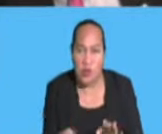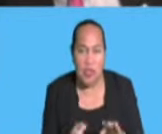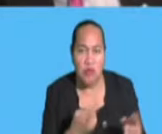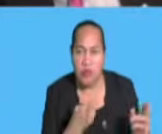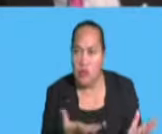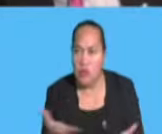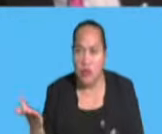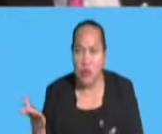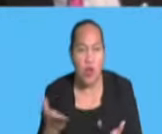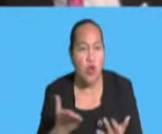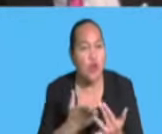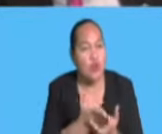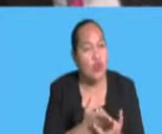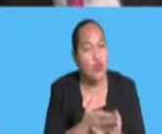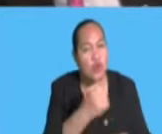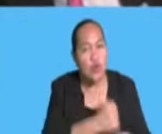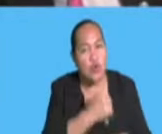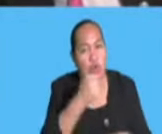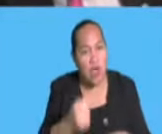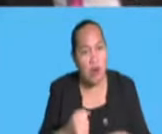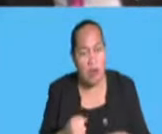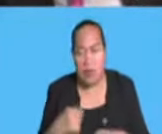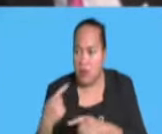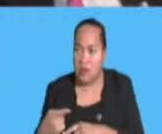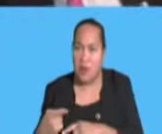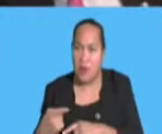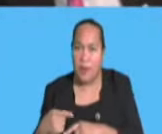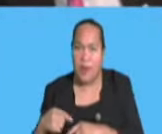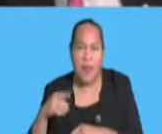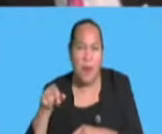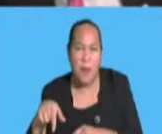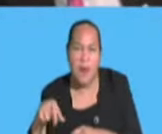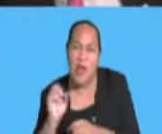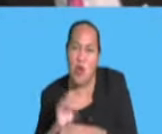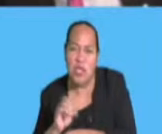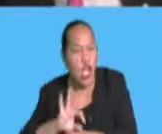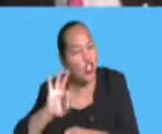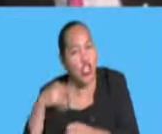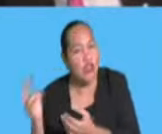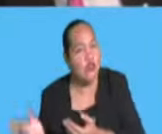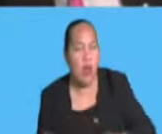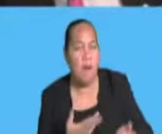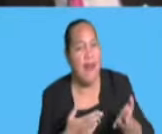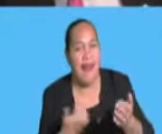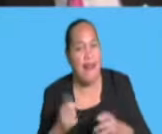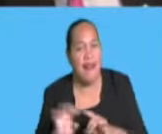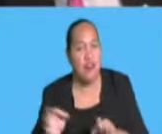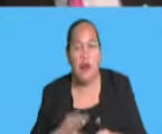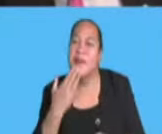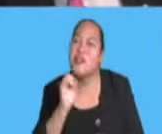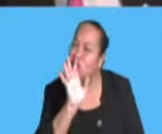the government by the consultant on the minimum wage rate. So let's be clear on that. Please stop spreading lies.